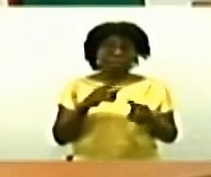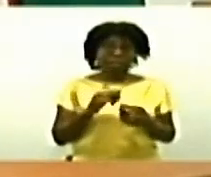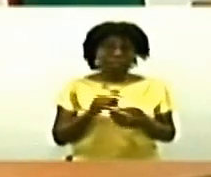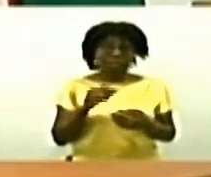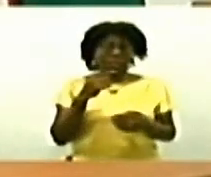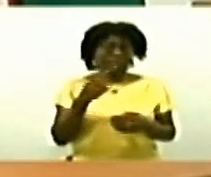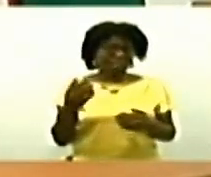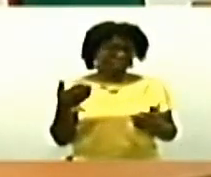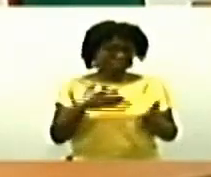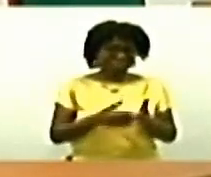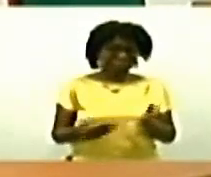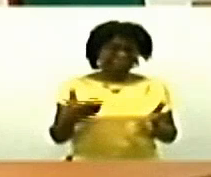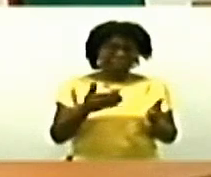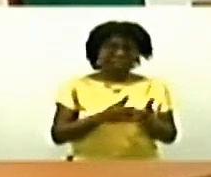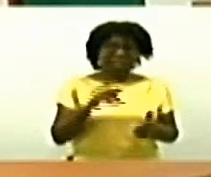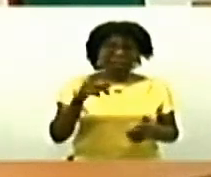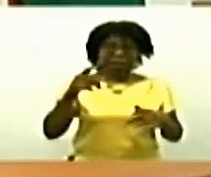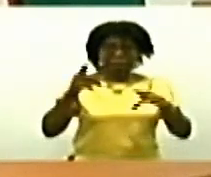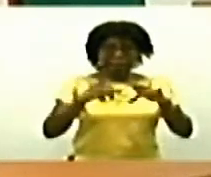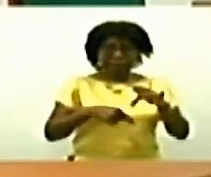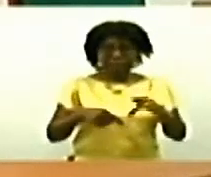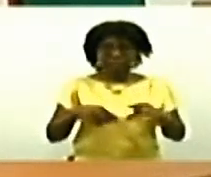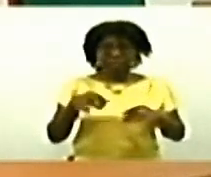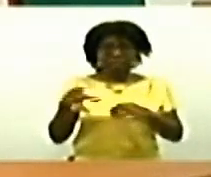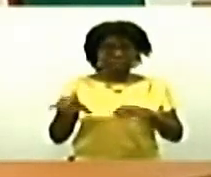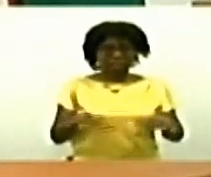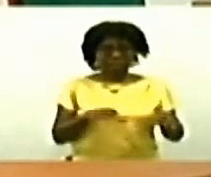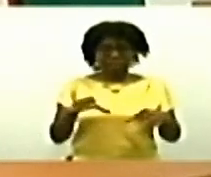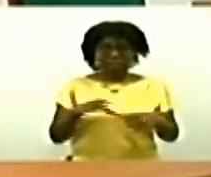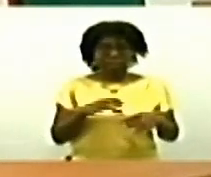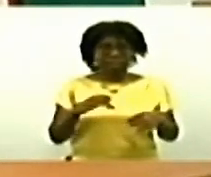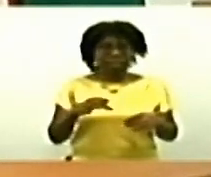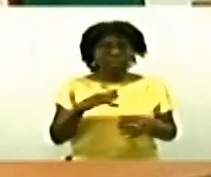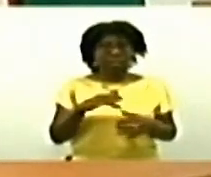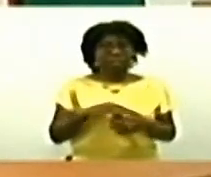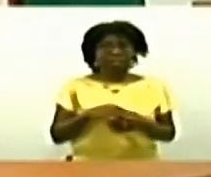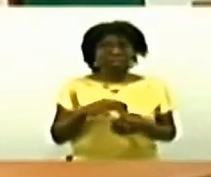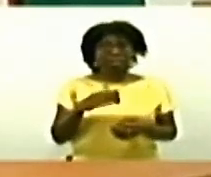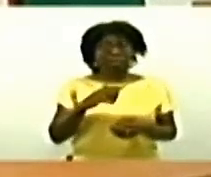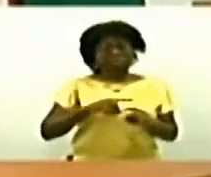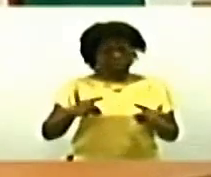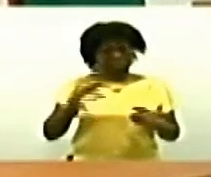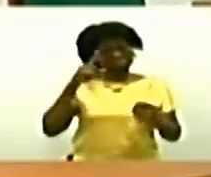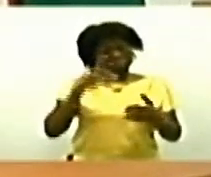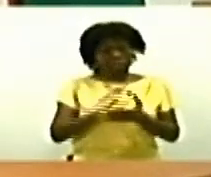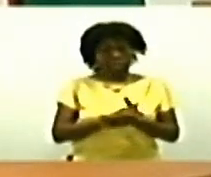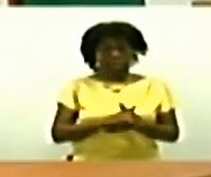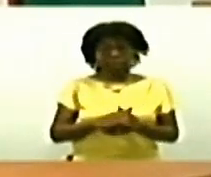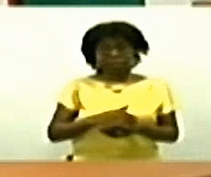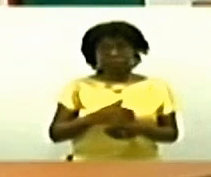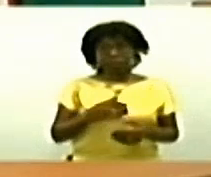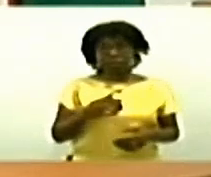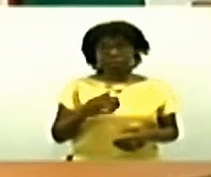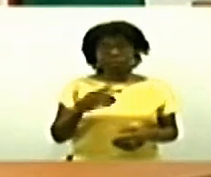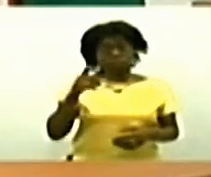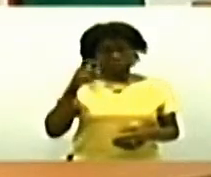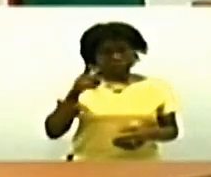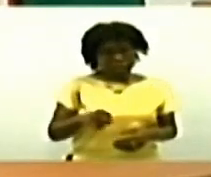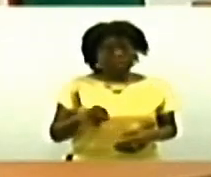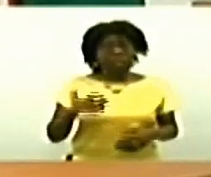time again, I really miss the activism on the floor. But I believe for whatever it is worth, we need to